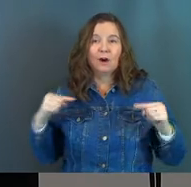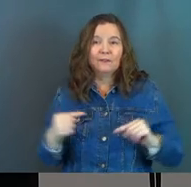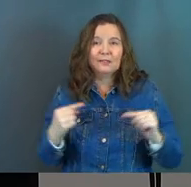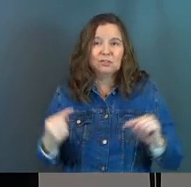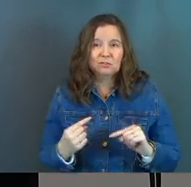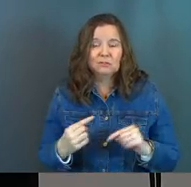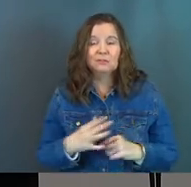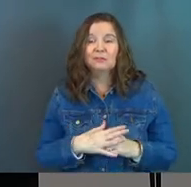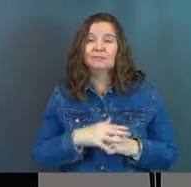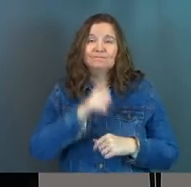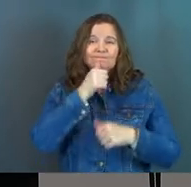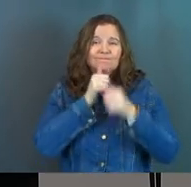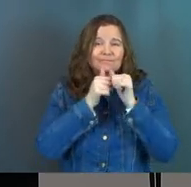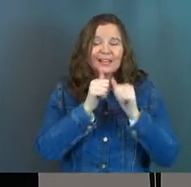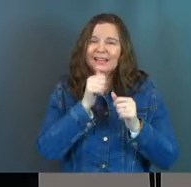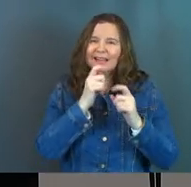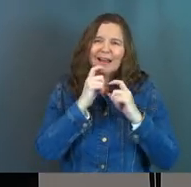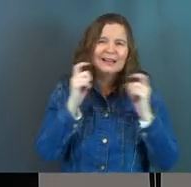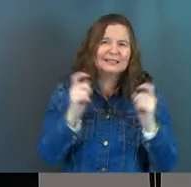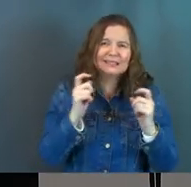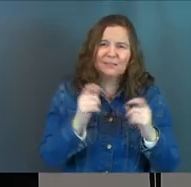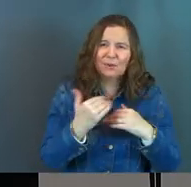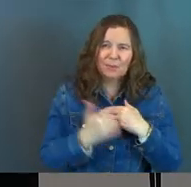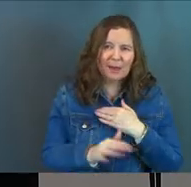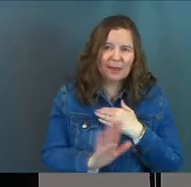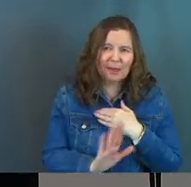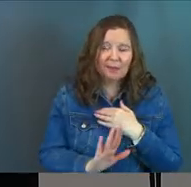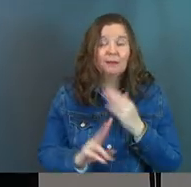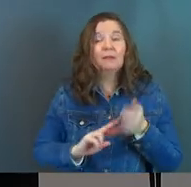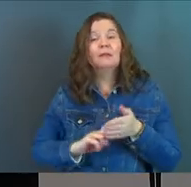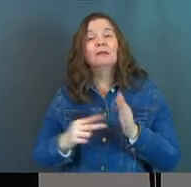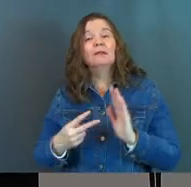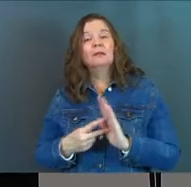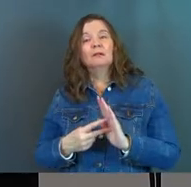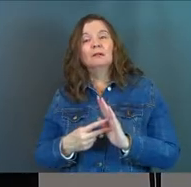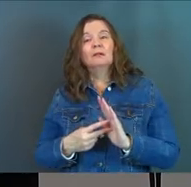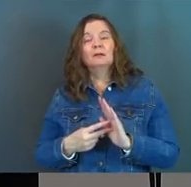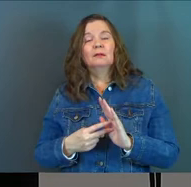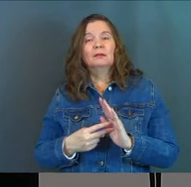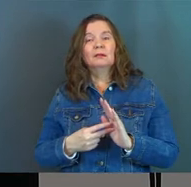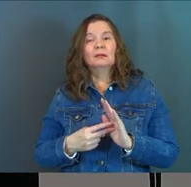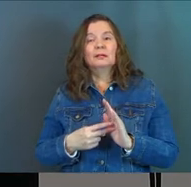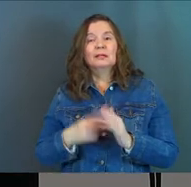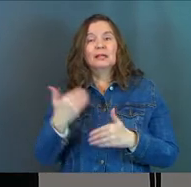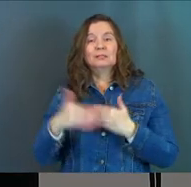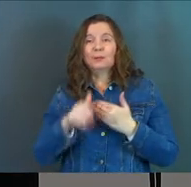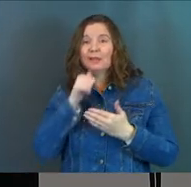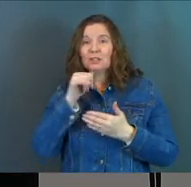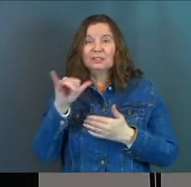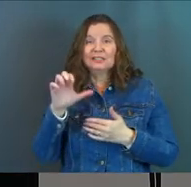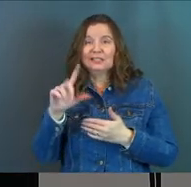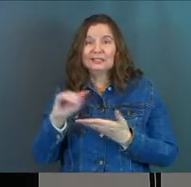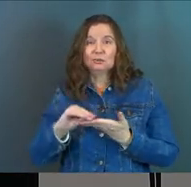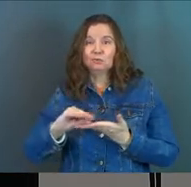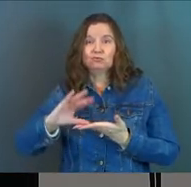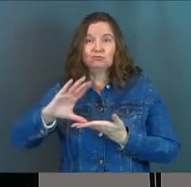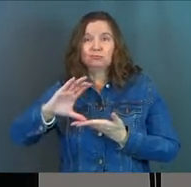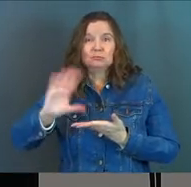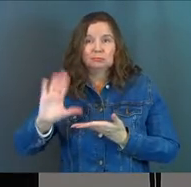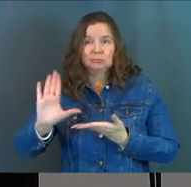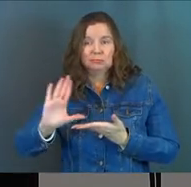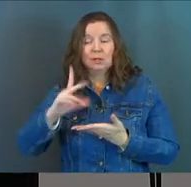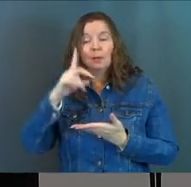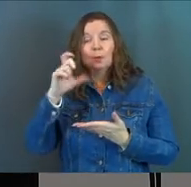affliction. And it's not sinful bread. What it is it's unleavened bread. There's no yeast in it because when